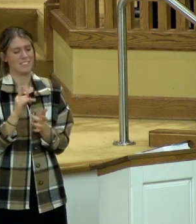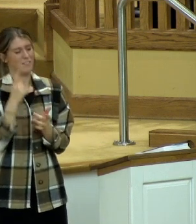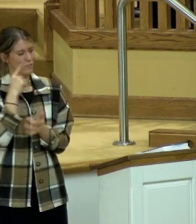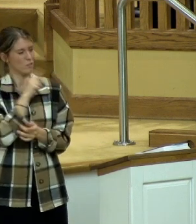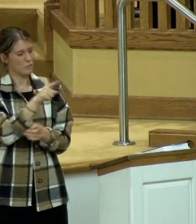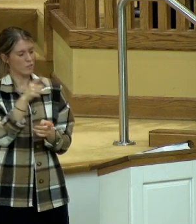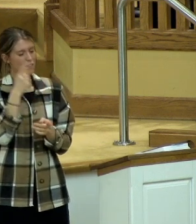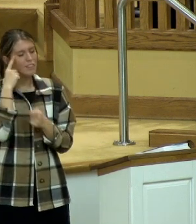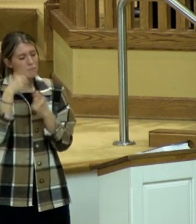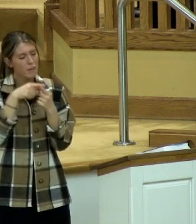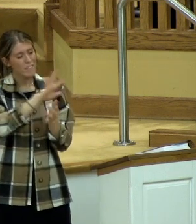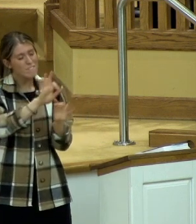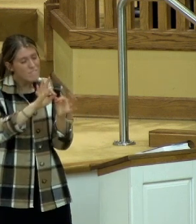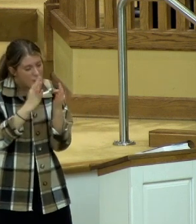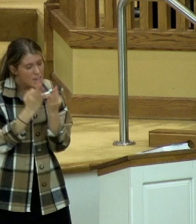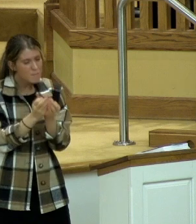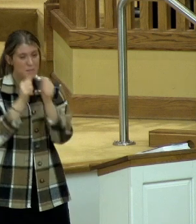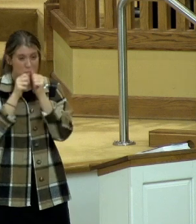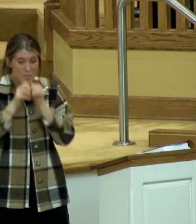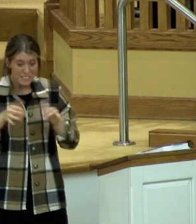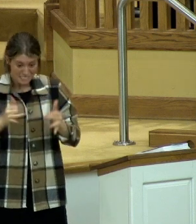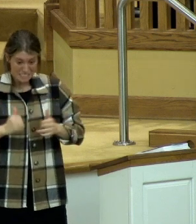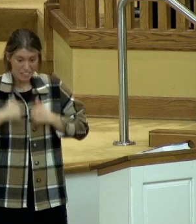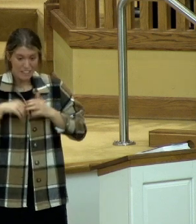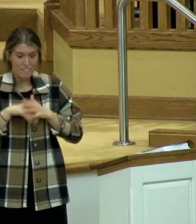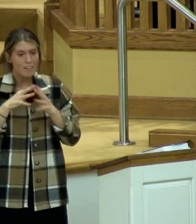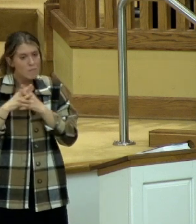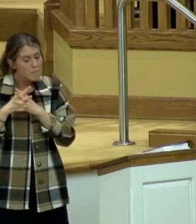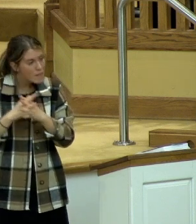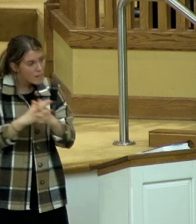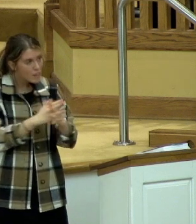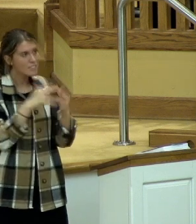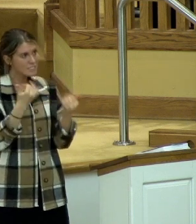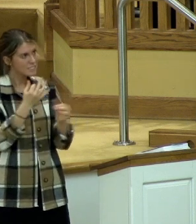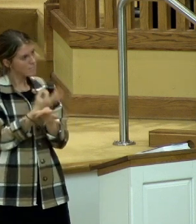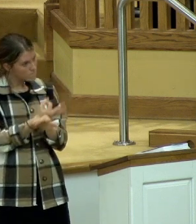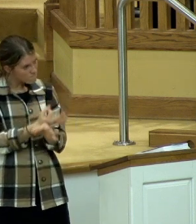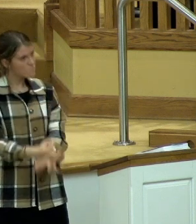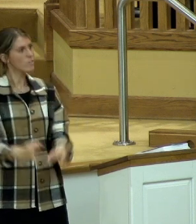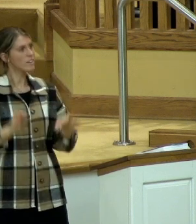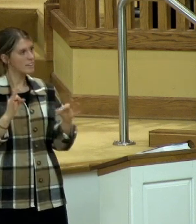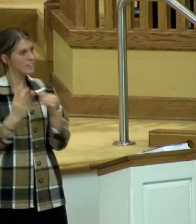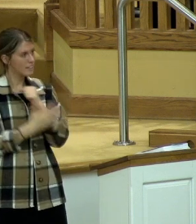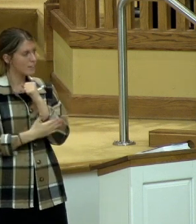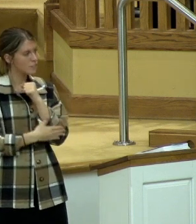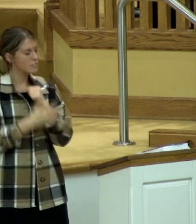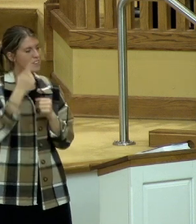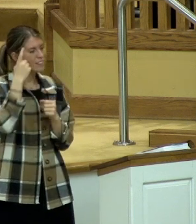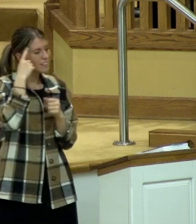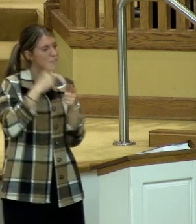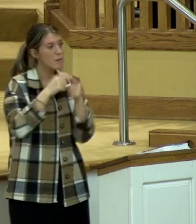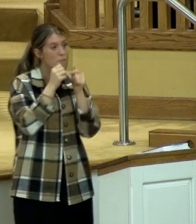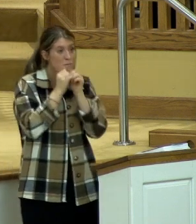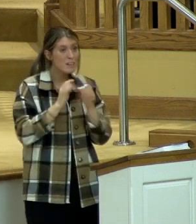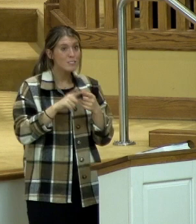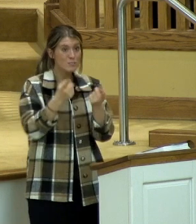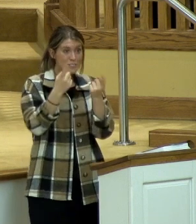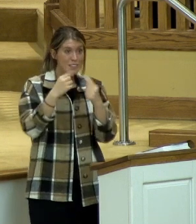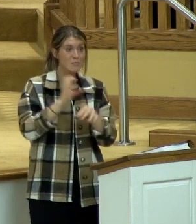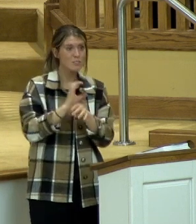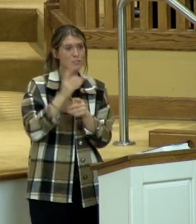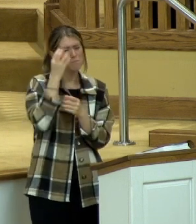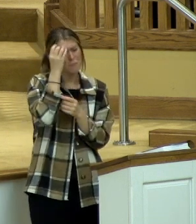Ponder the blessings. Ponder the fact that we still live in America and it's still a free country. Ponder the fact that we're blessed to come to church and I